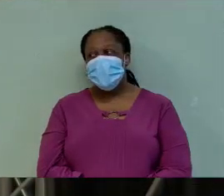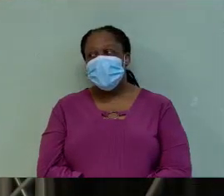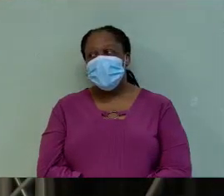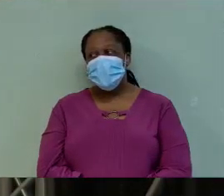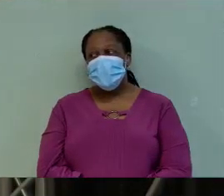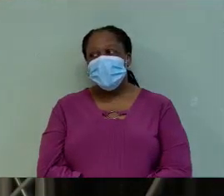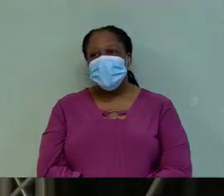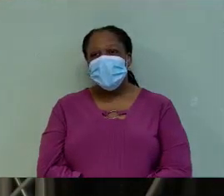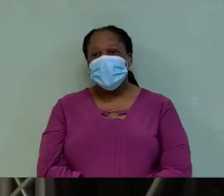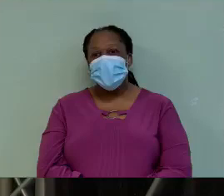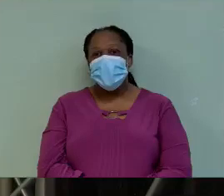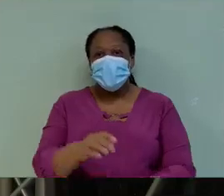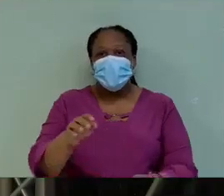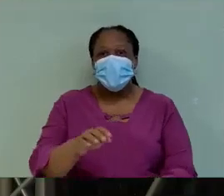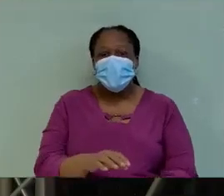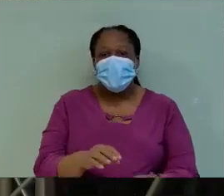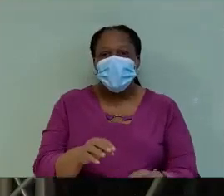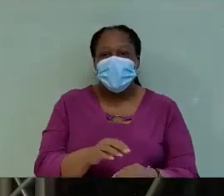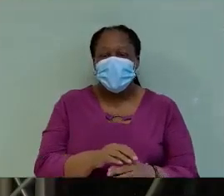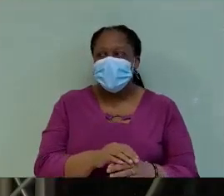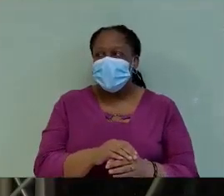that